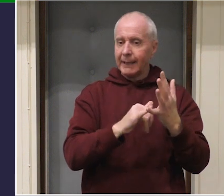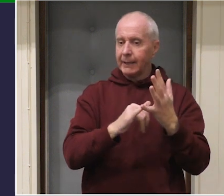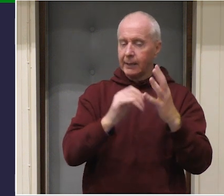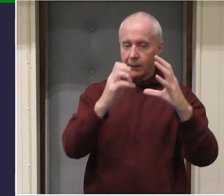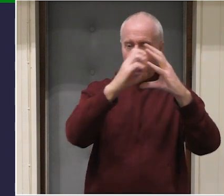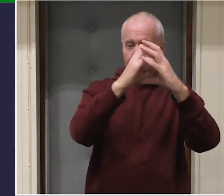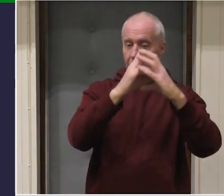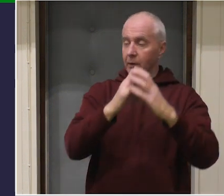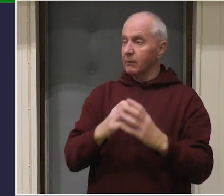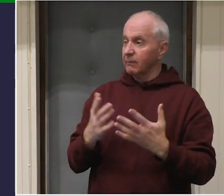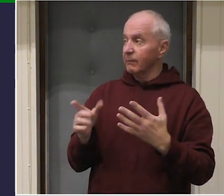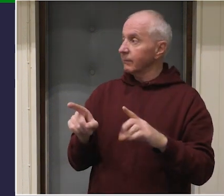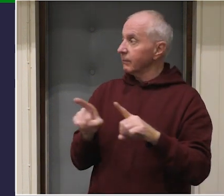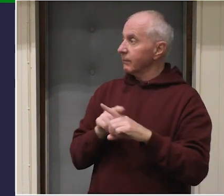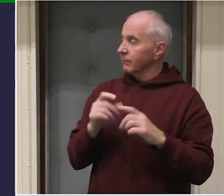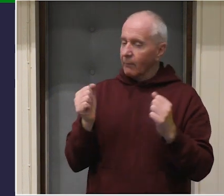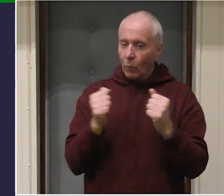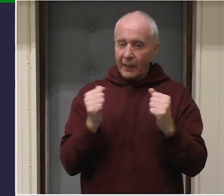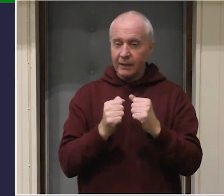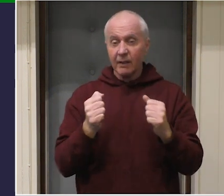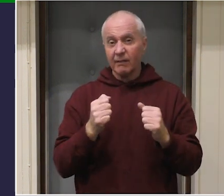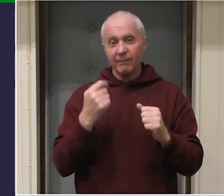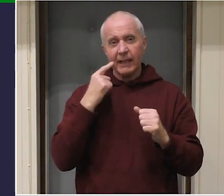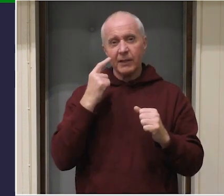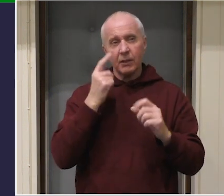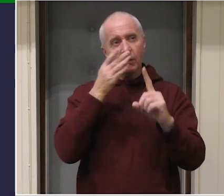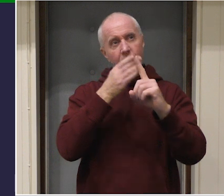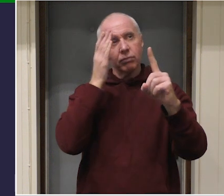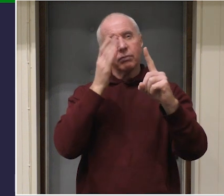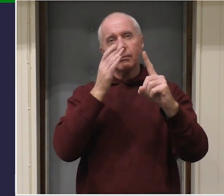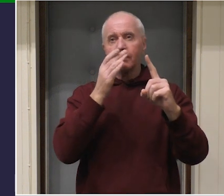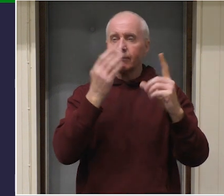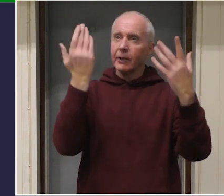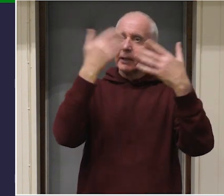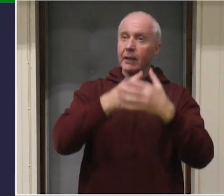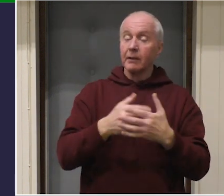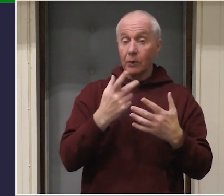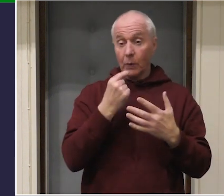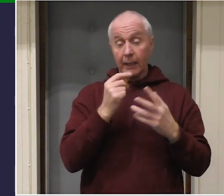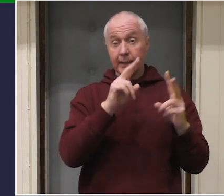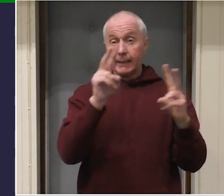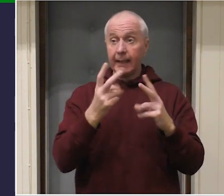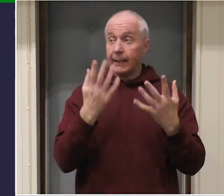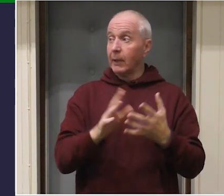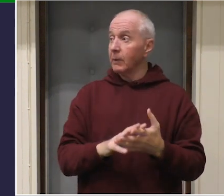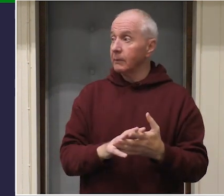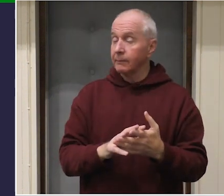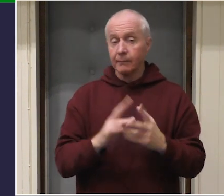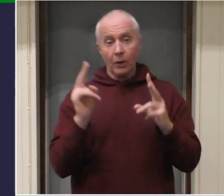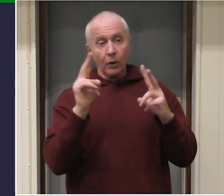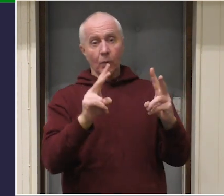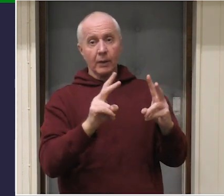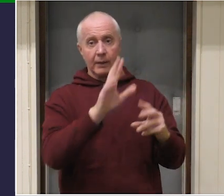is again a very well-known winter object. It's one of the most recognisable things in the night sky. It's visible right now. If you go out, look south,